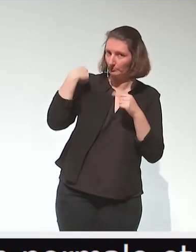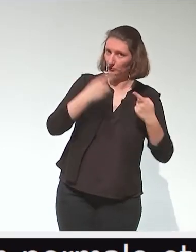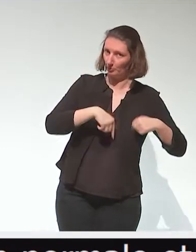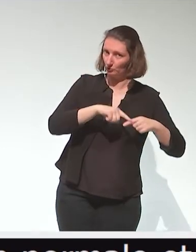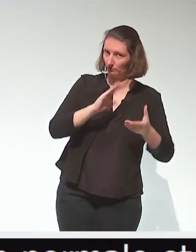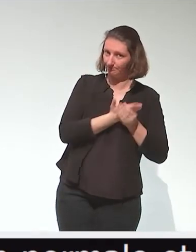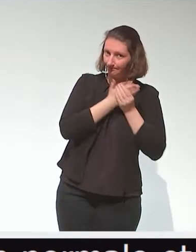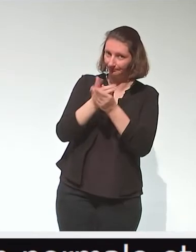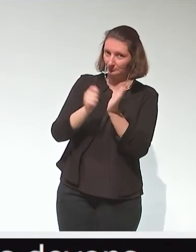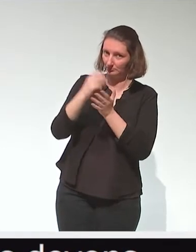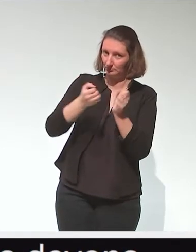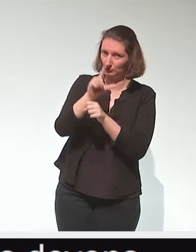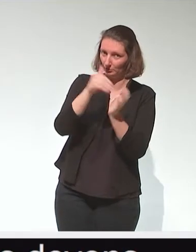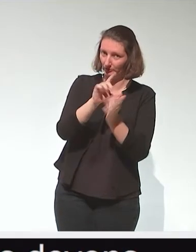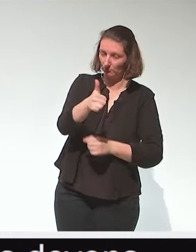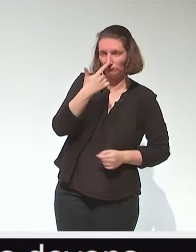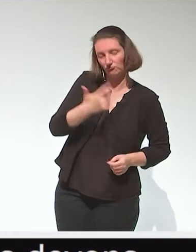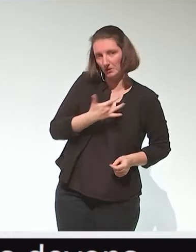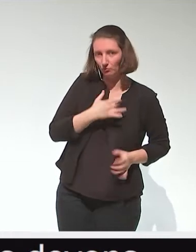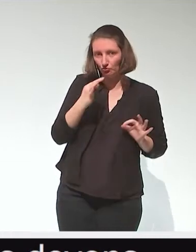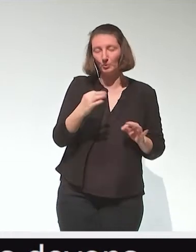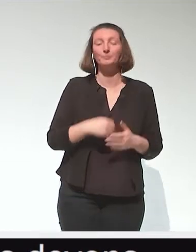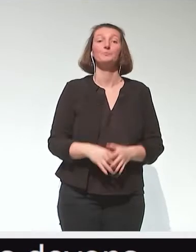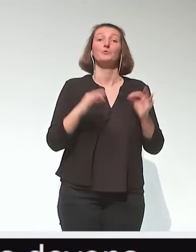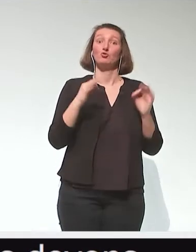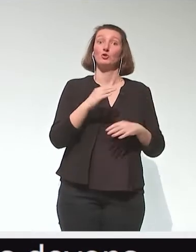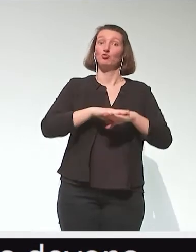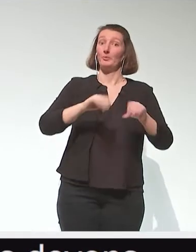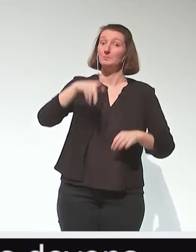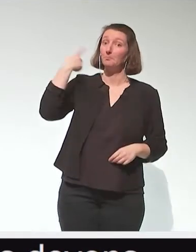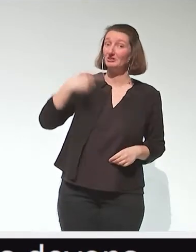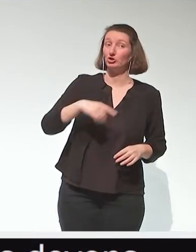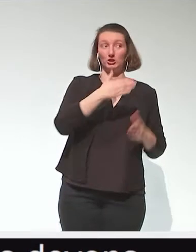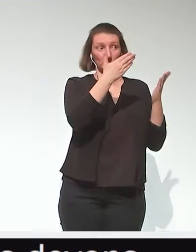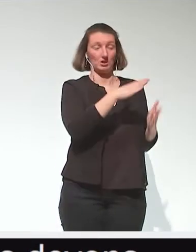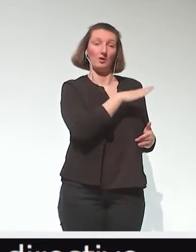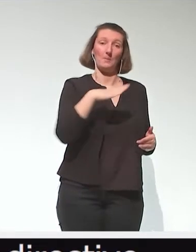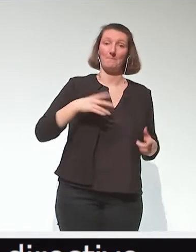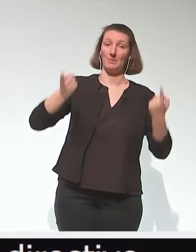report produced by the Commission in 2021. In Belgium, the Minister